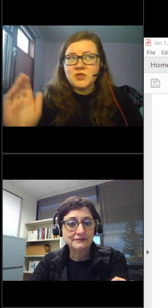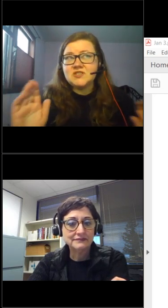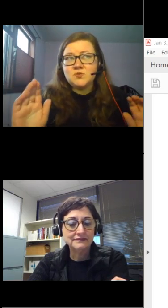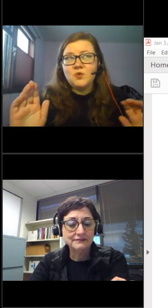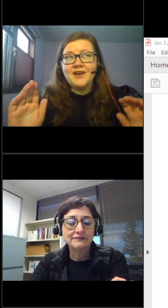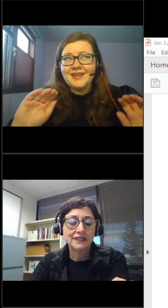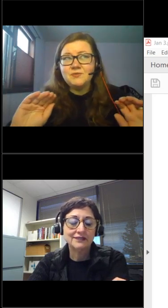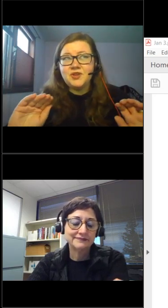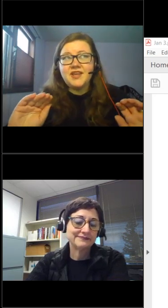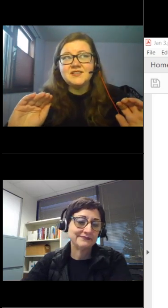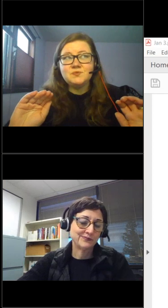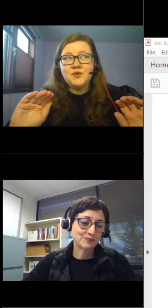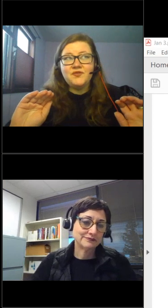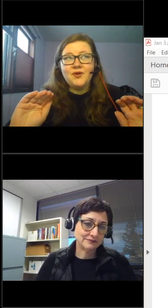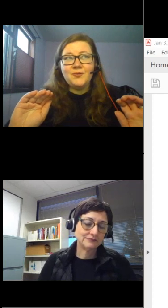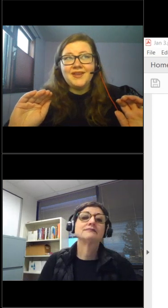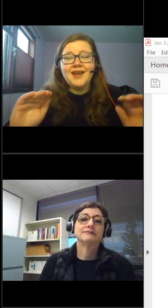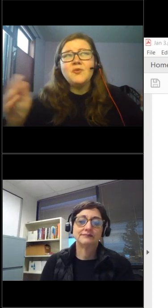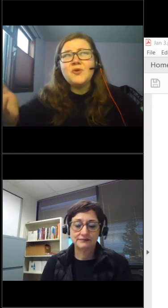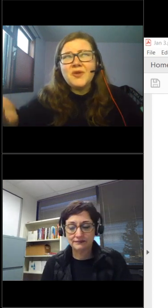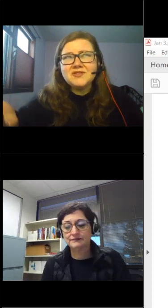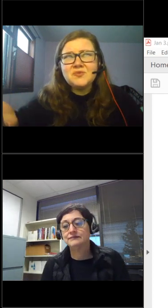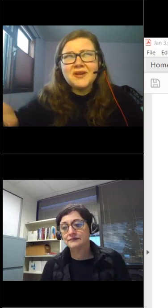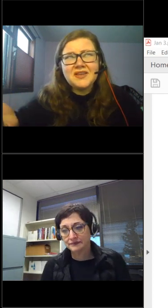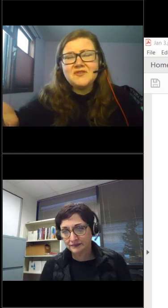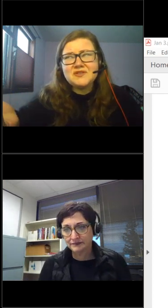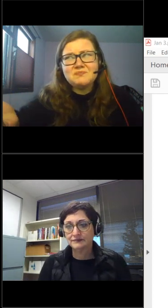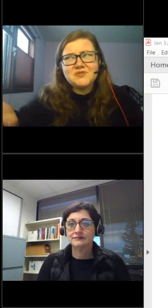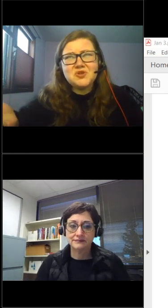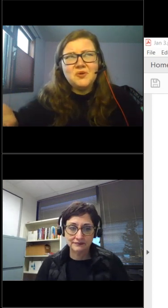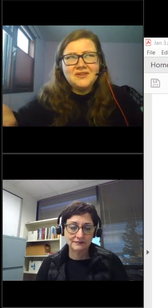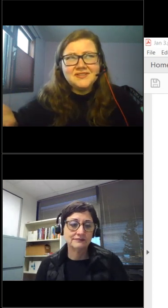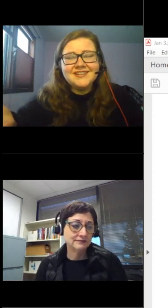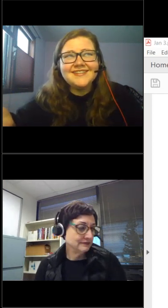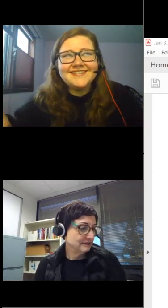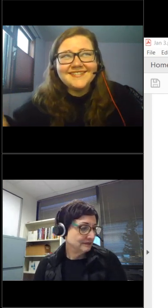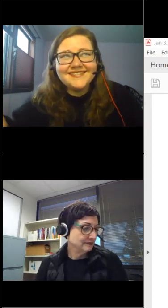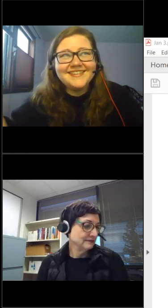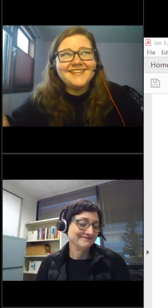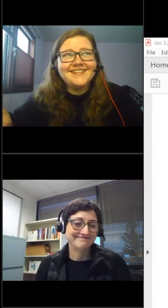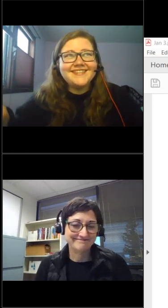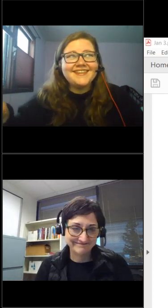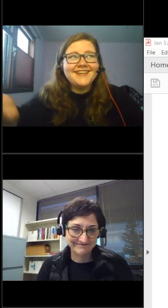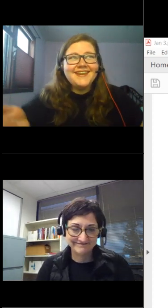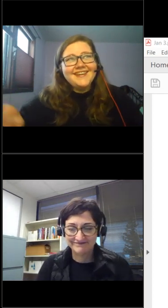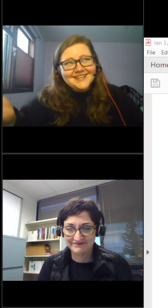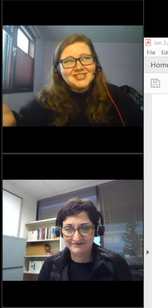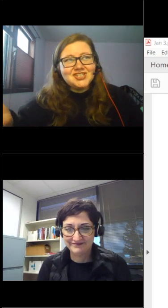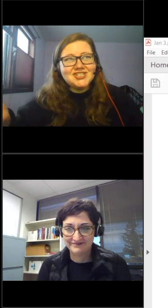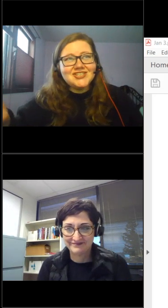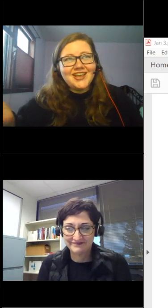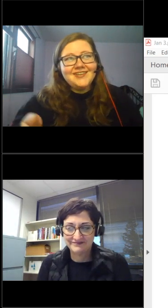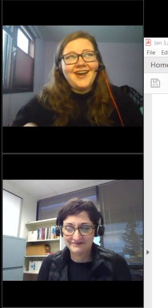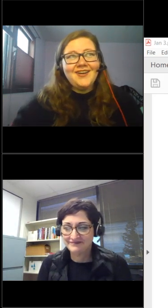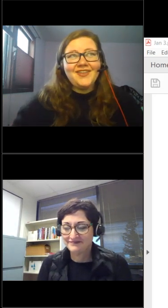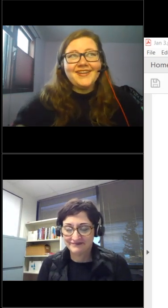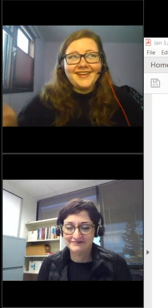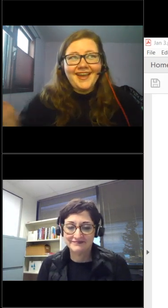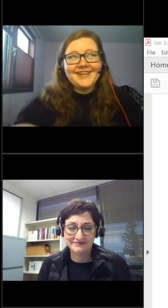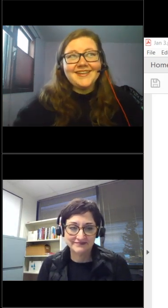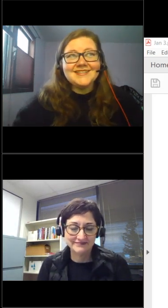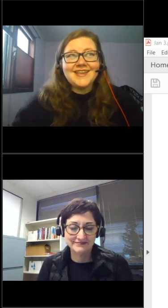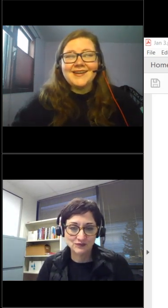we just want in place before we also want to give you some tools, like just so that you have